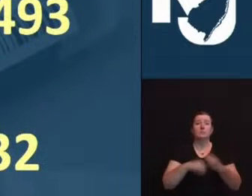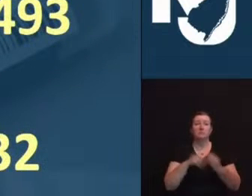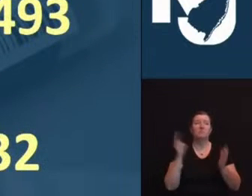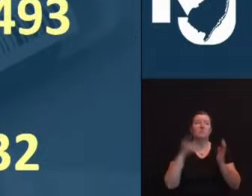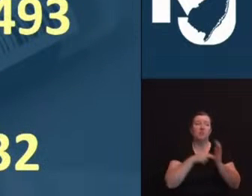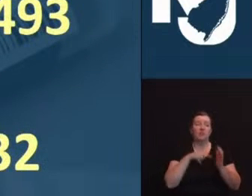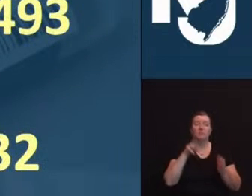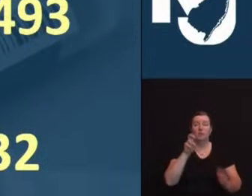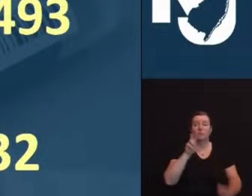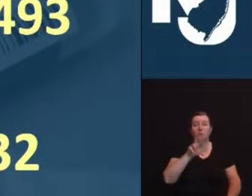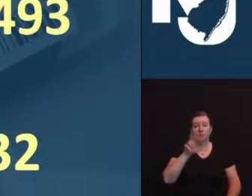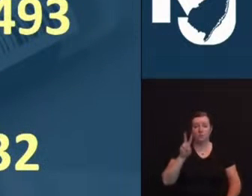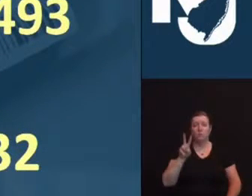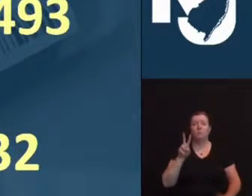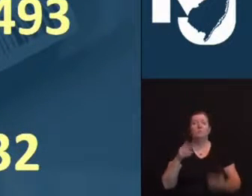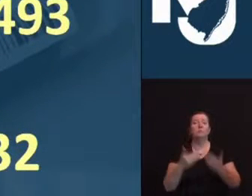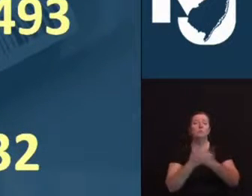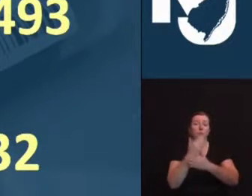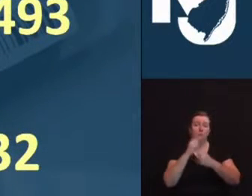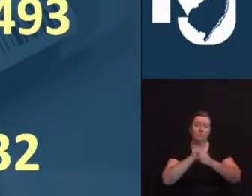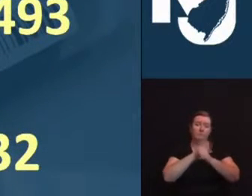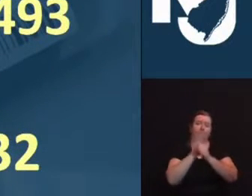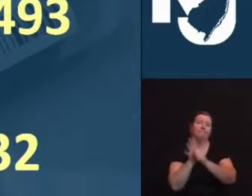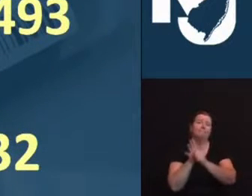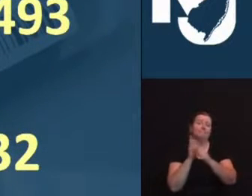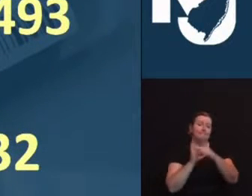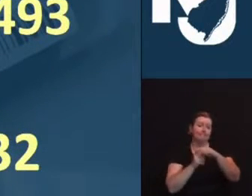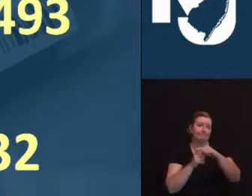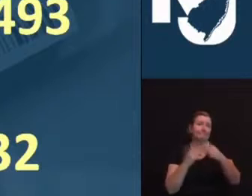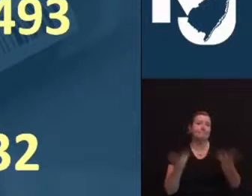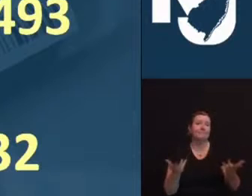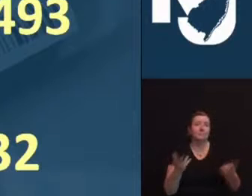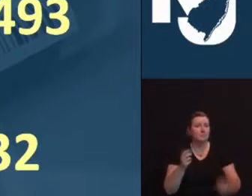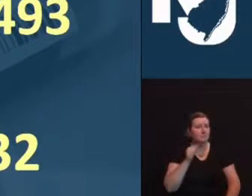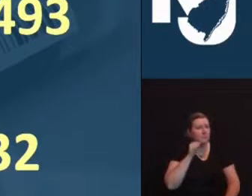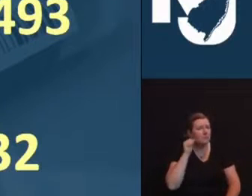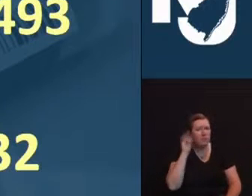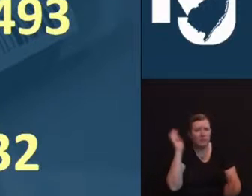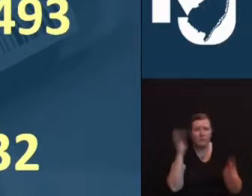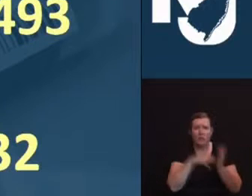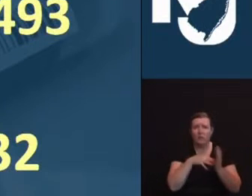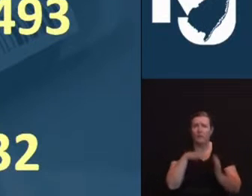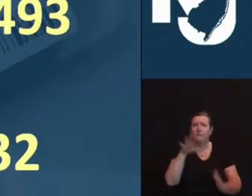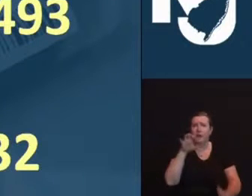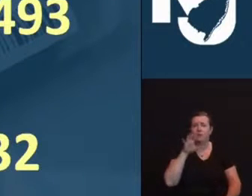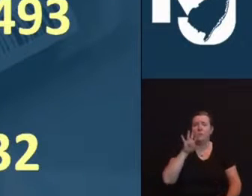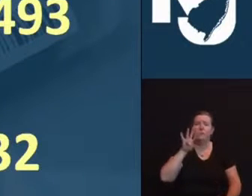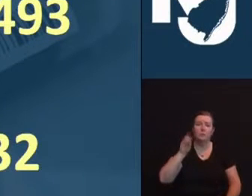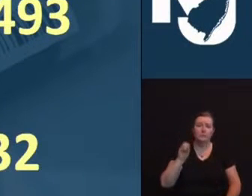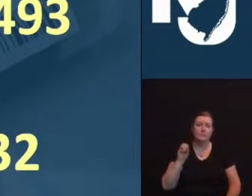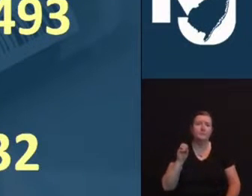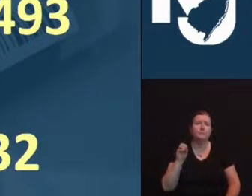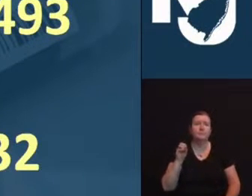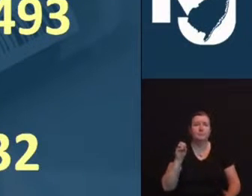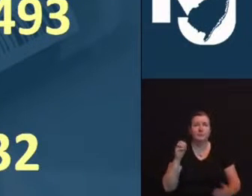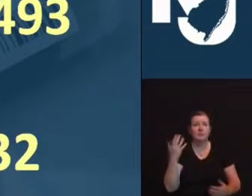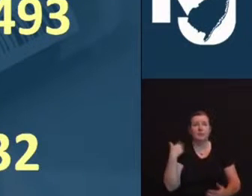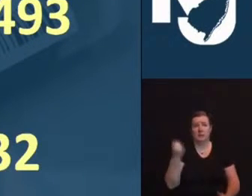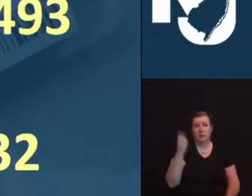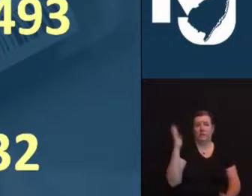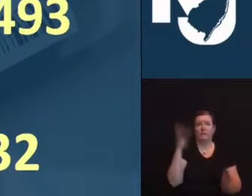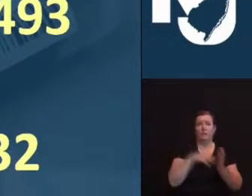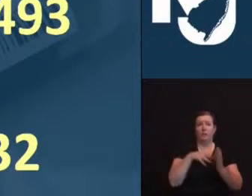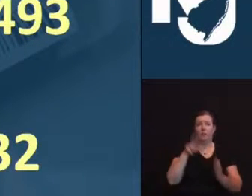2,232 cases, Judy, if my math is right. Yesterday, 4,540. Saturday,